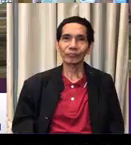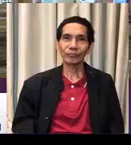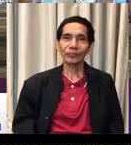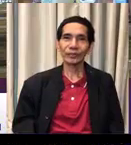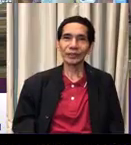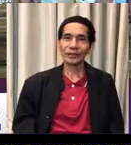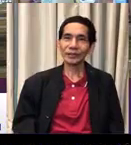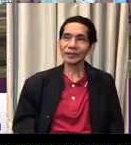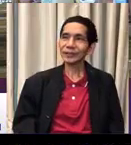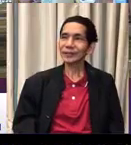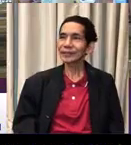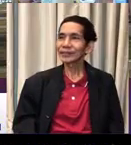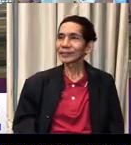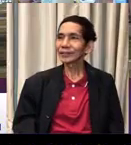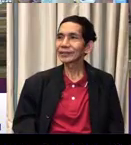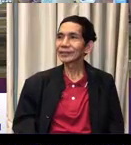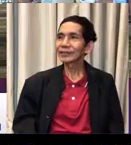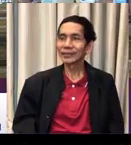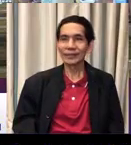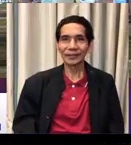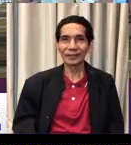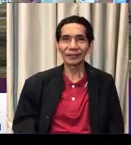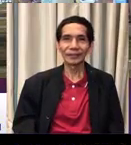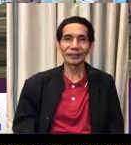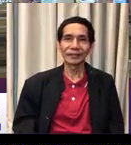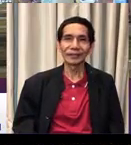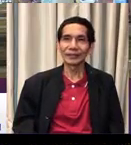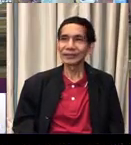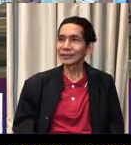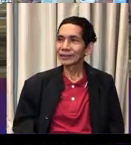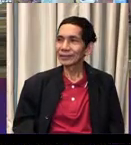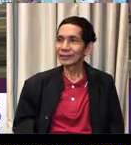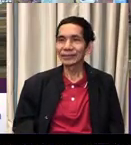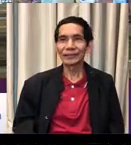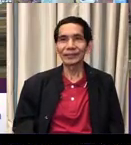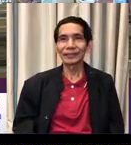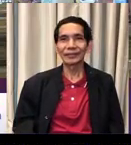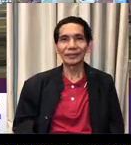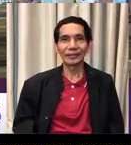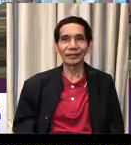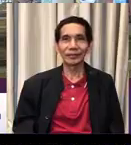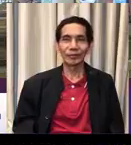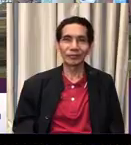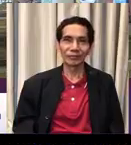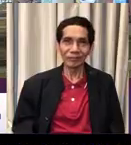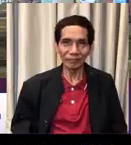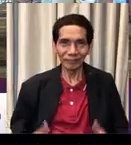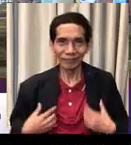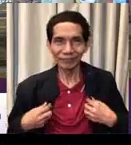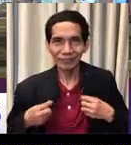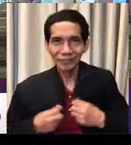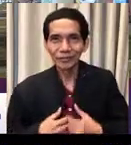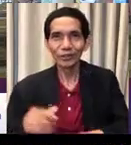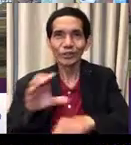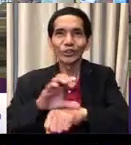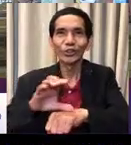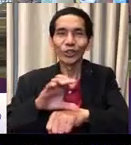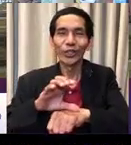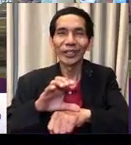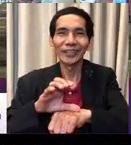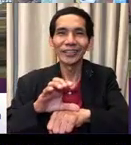ng Los Angeles, California. Wedding Sanctuary Certificate, necktie and chocolate for